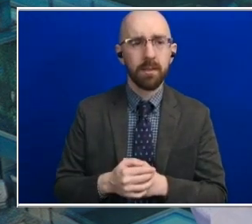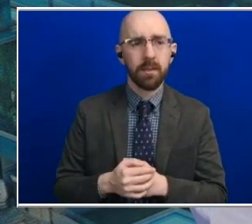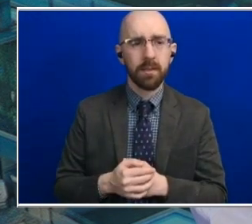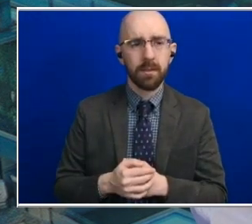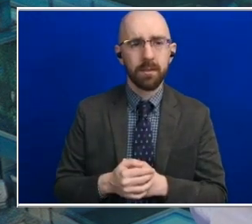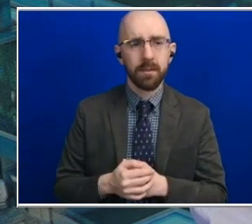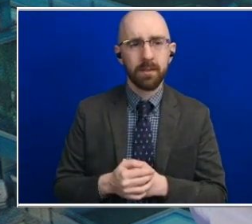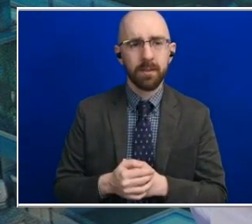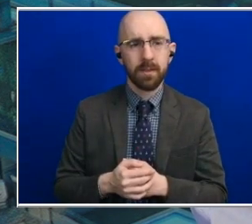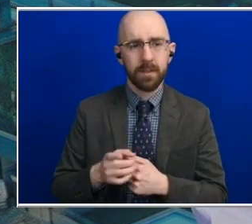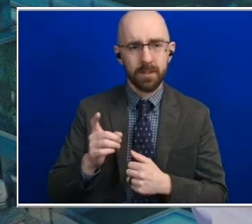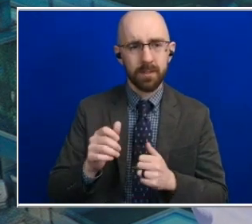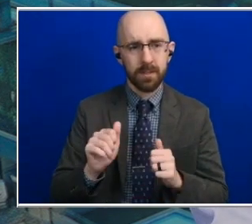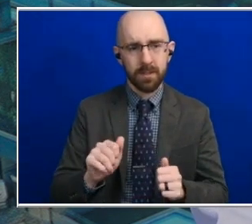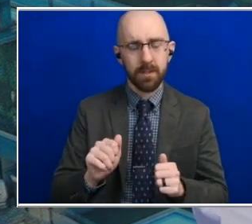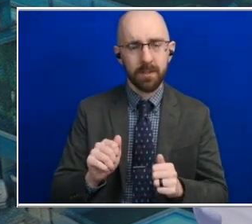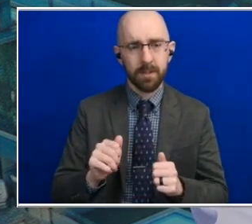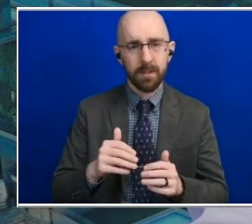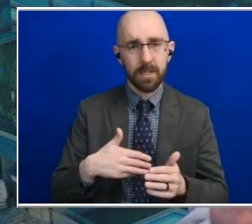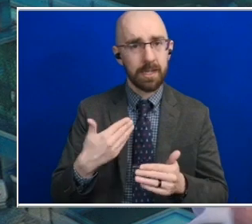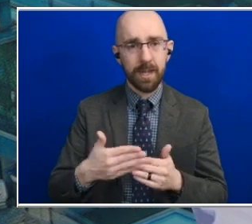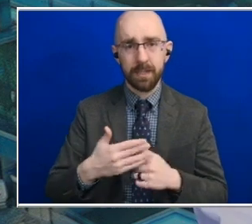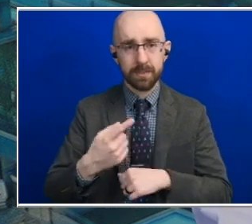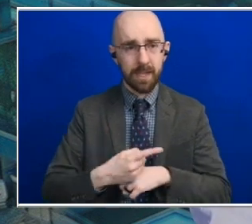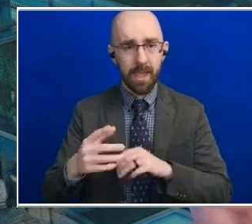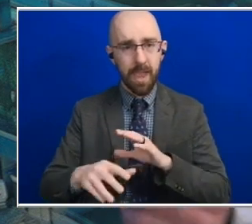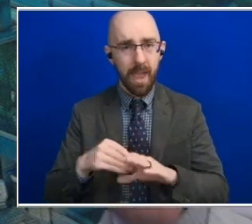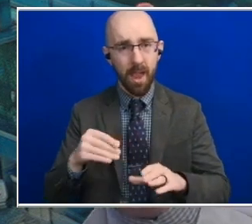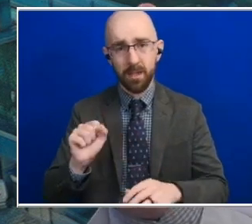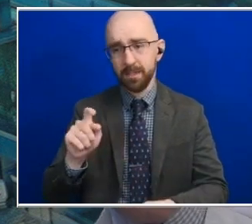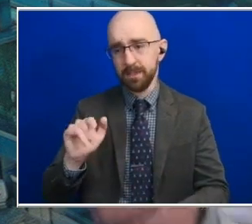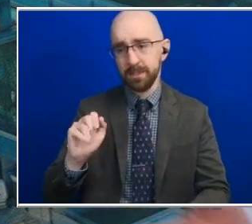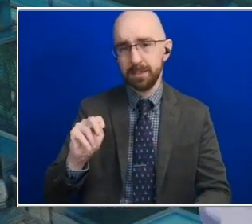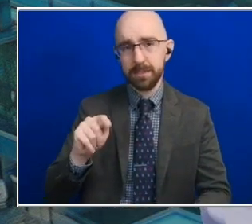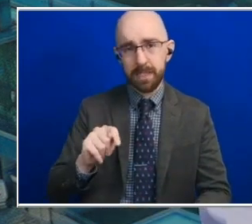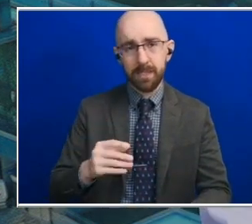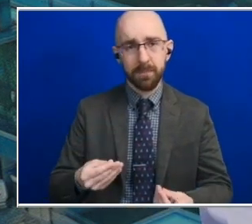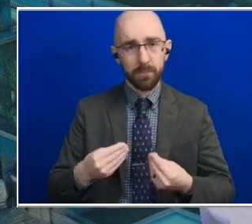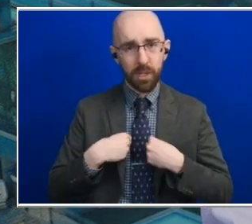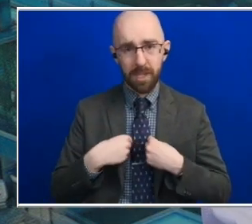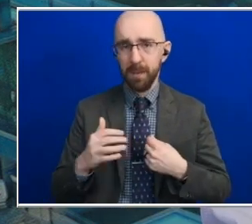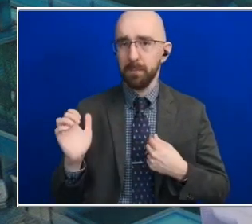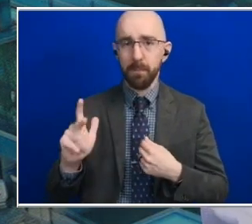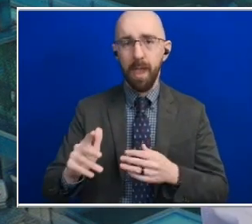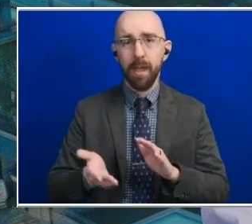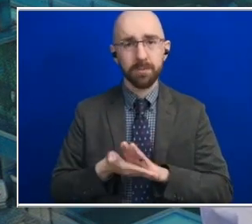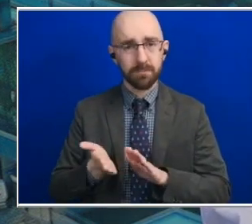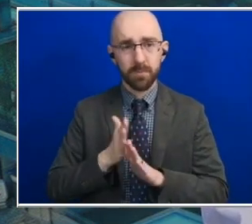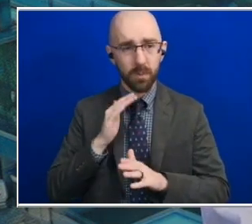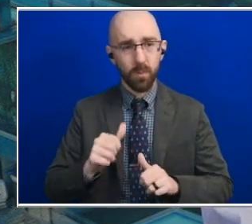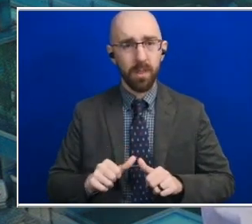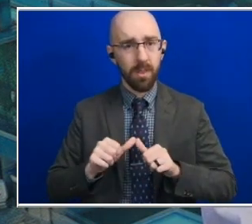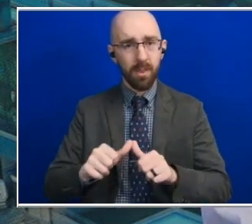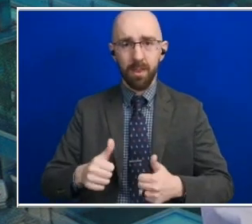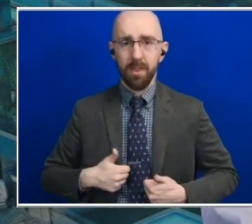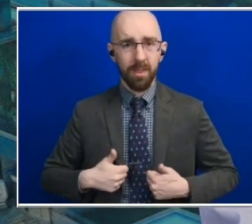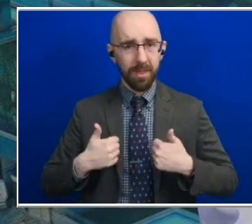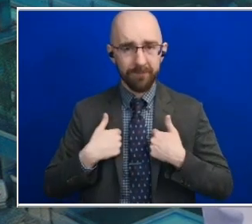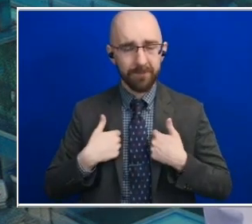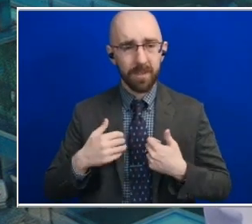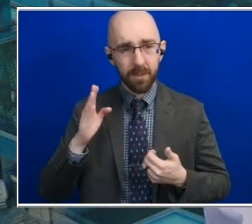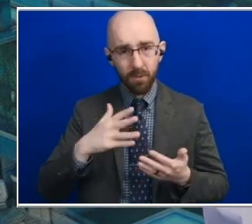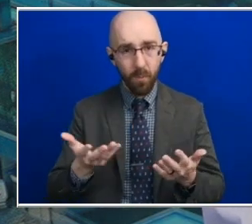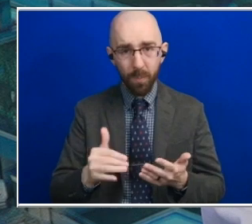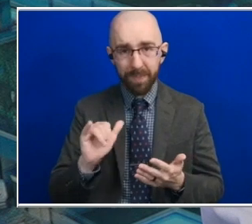out the next day because we put a stent in your heart, we got you back going, and you're going to live a long darn time. You know what that is?